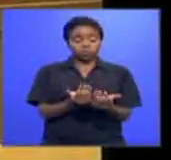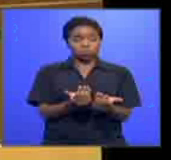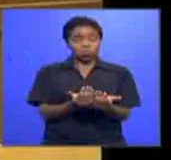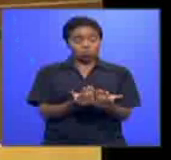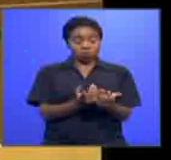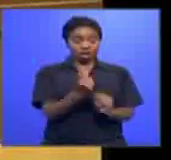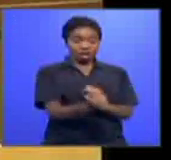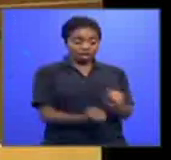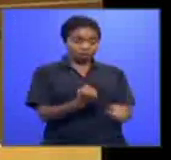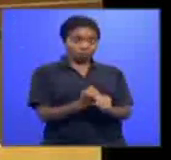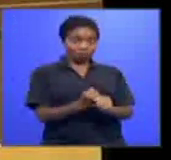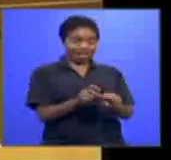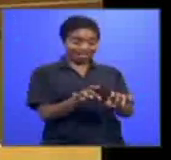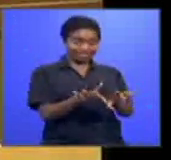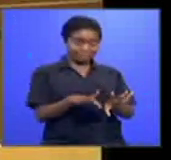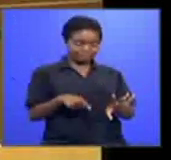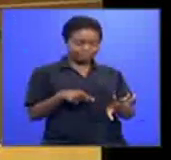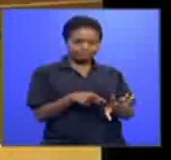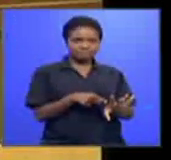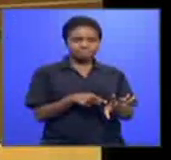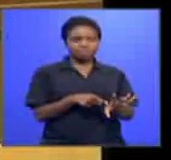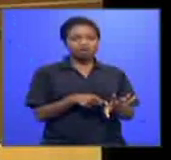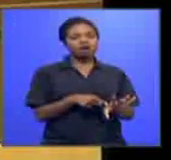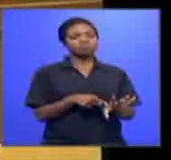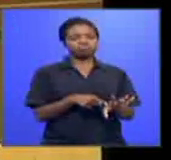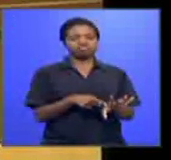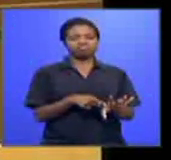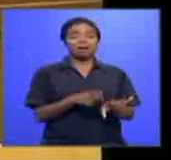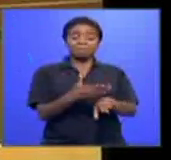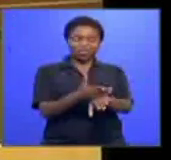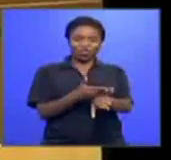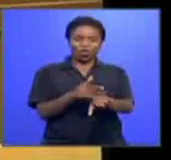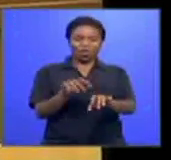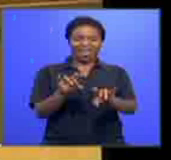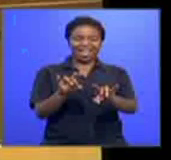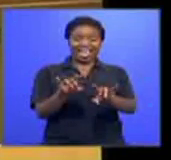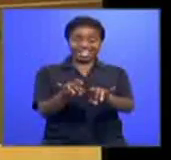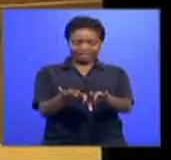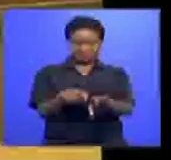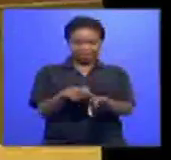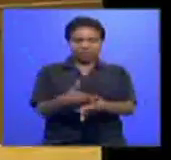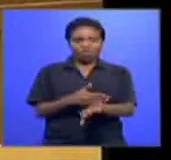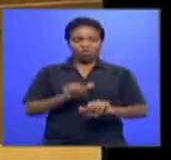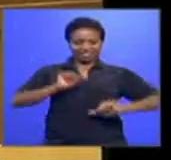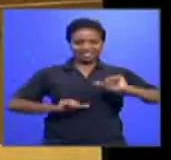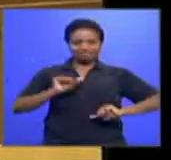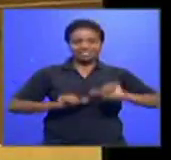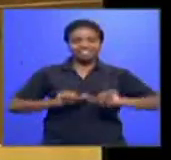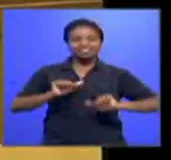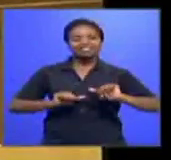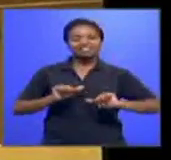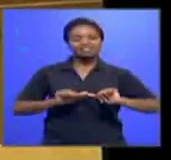schools have become a powerful tool of assessing the health of